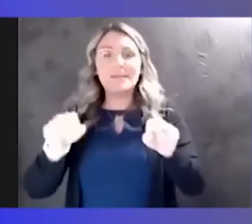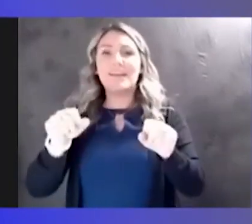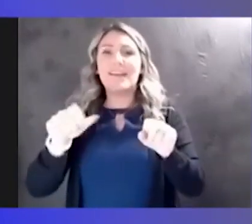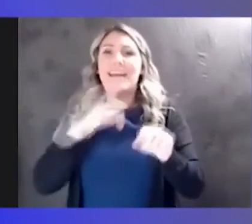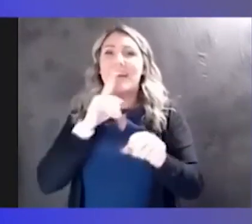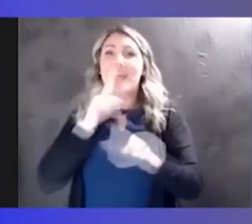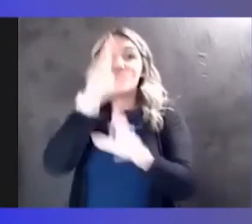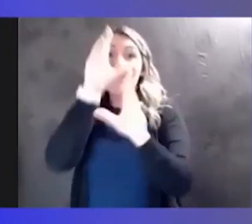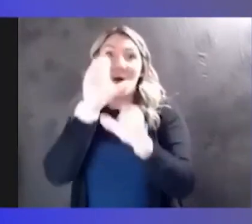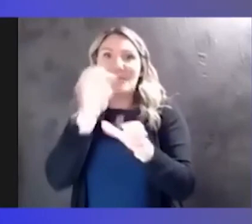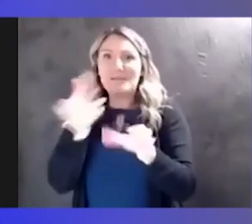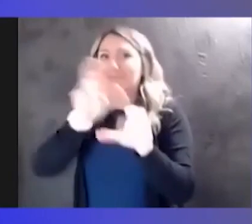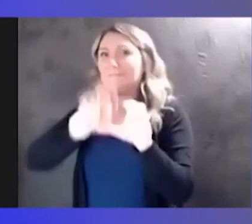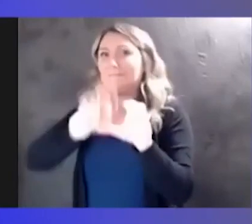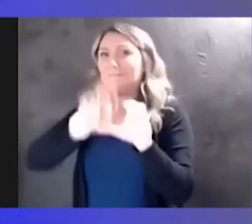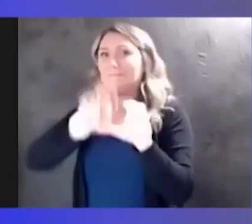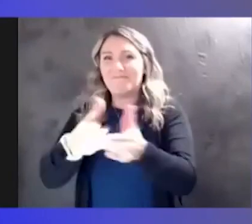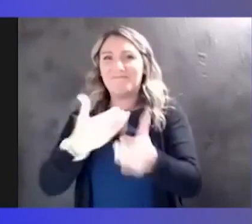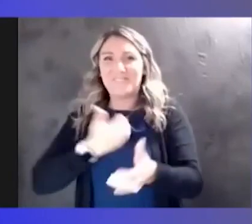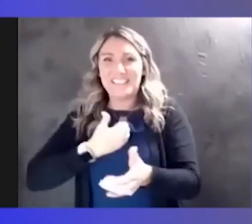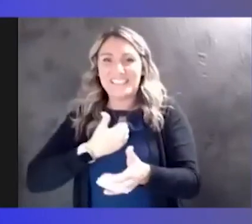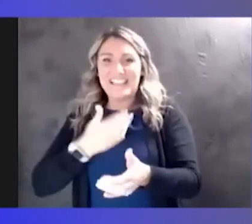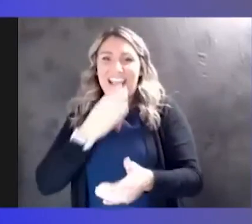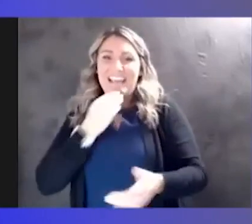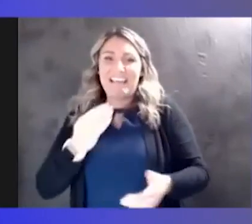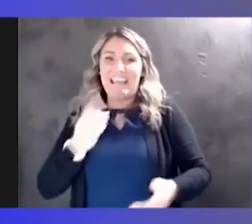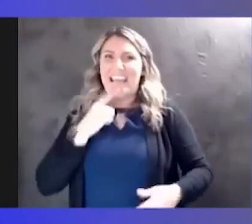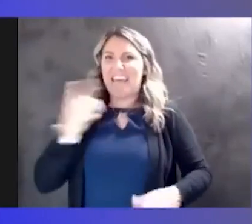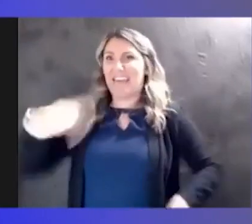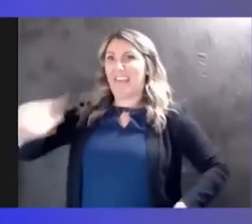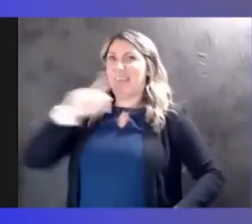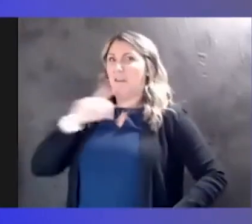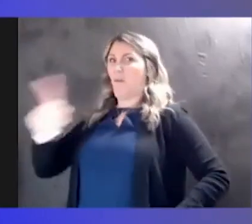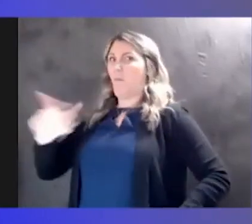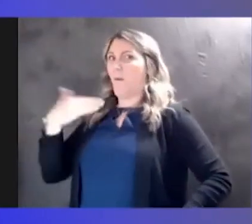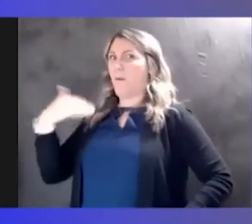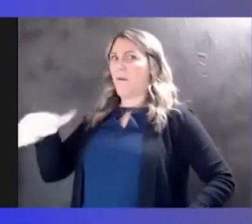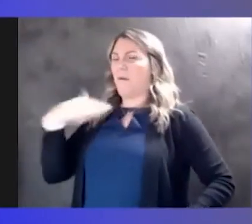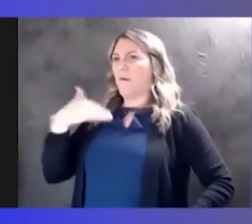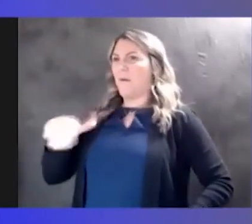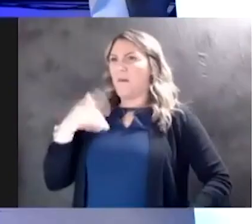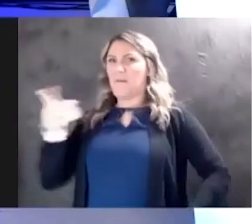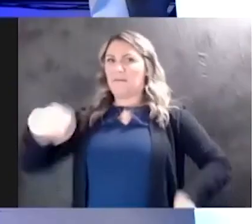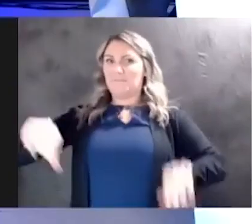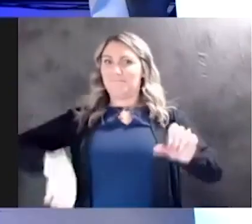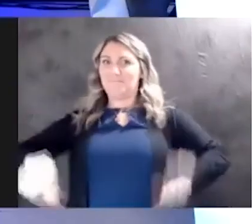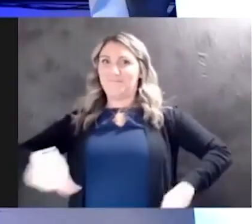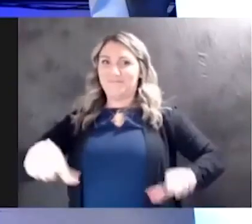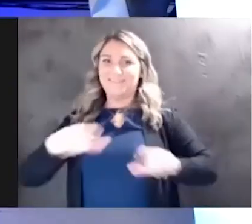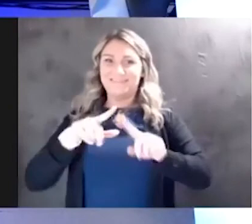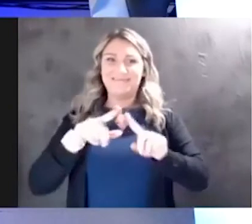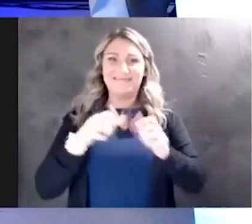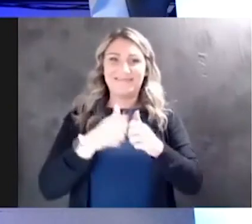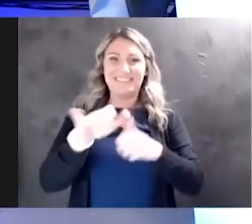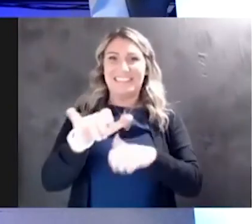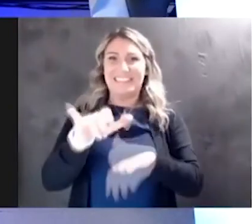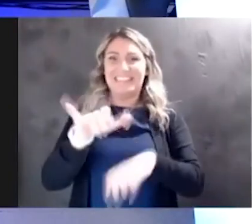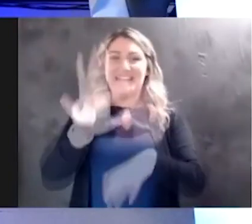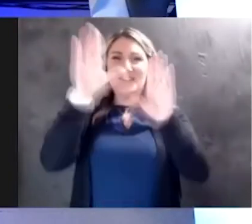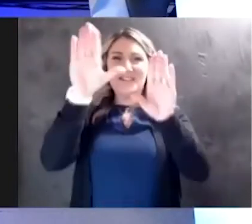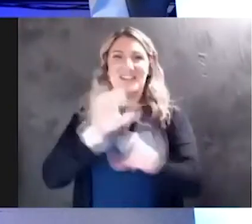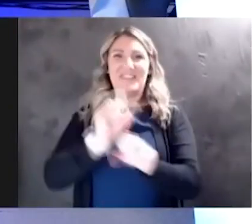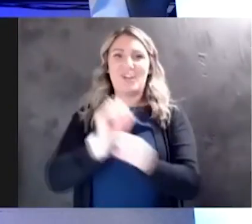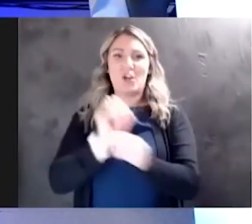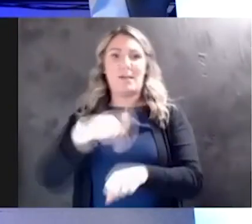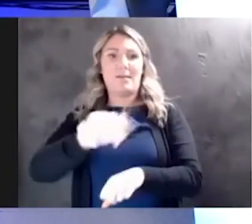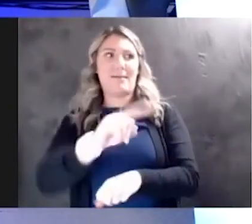myself and probably be shown up badly by all of these ladies with all the great work they're doing. That they said they want to get you out there. Put some muscle